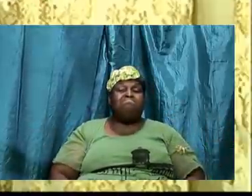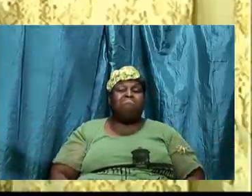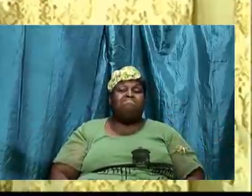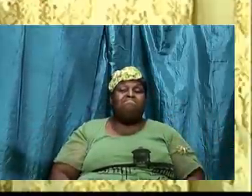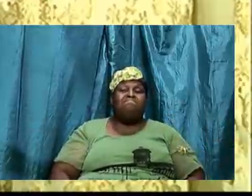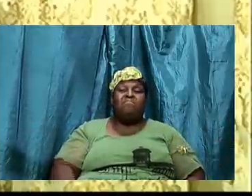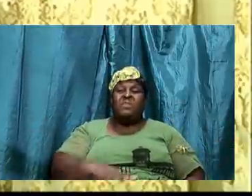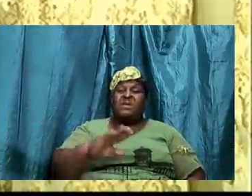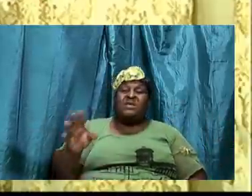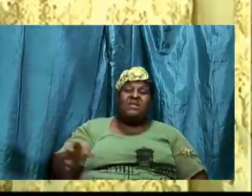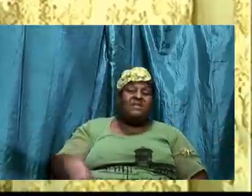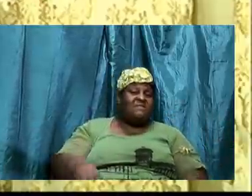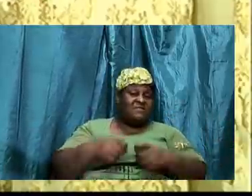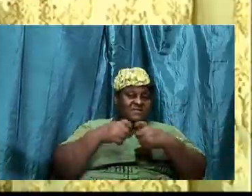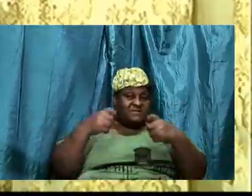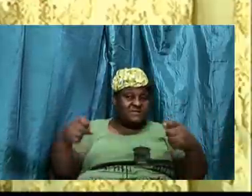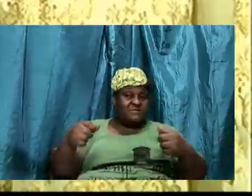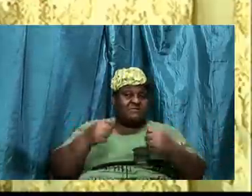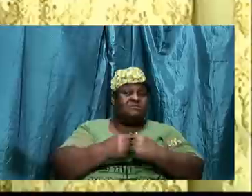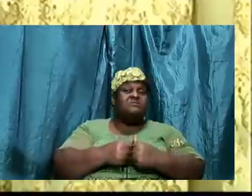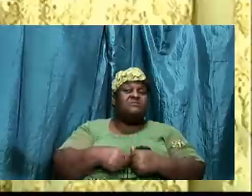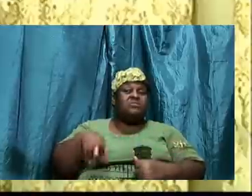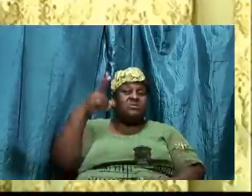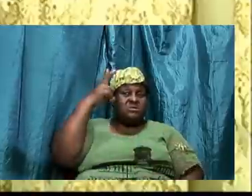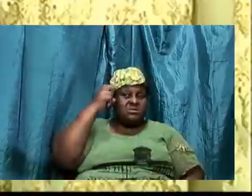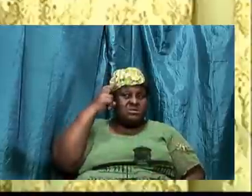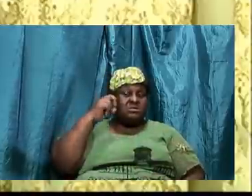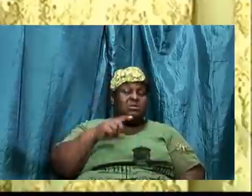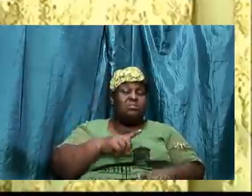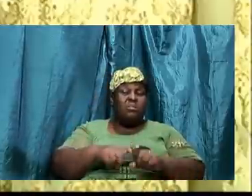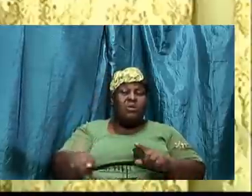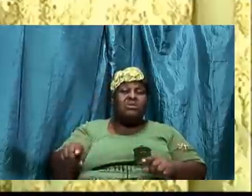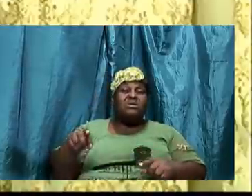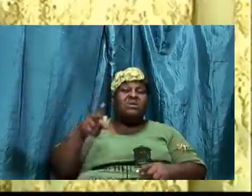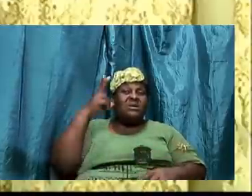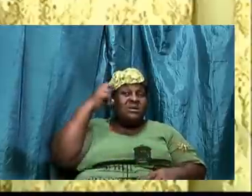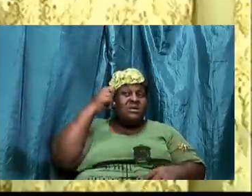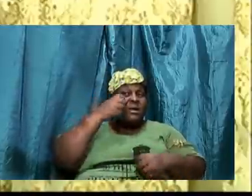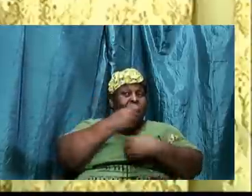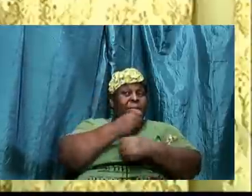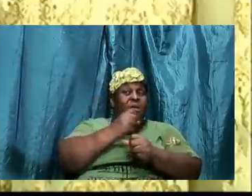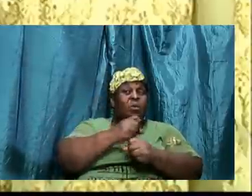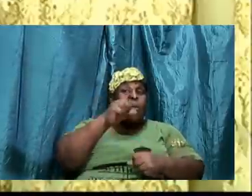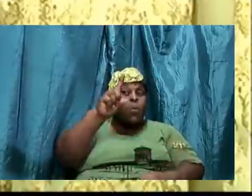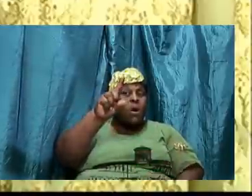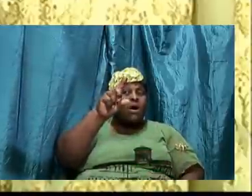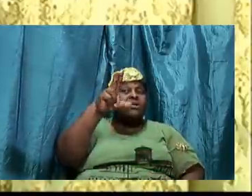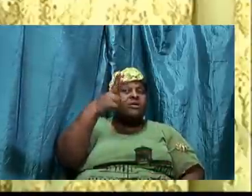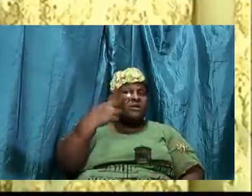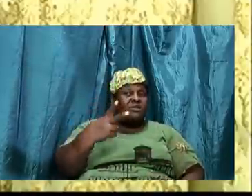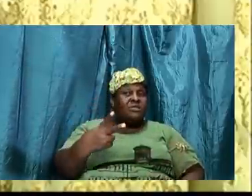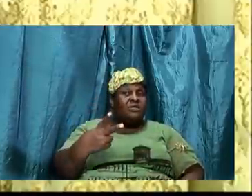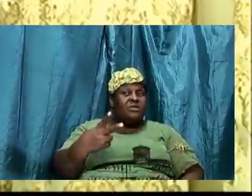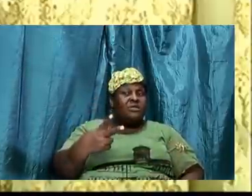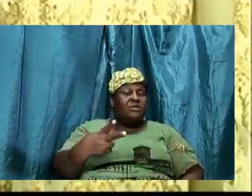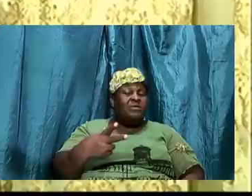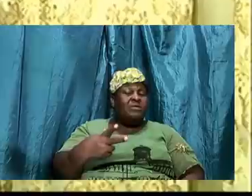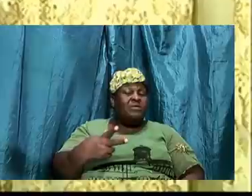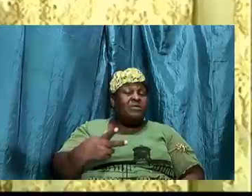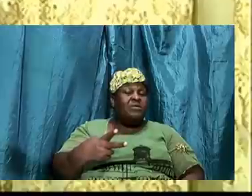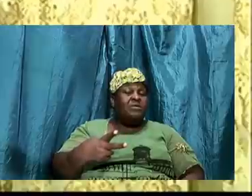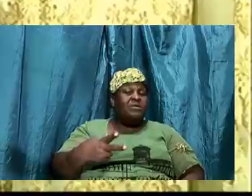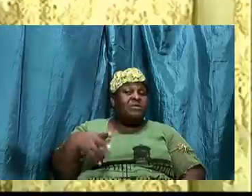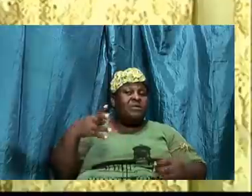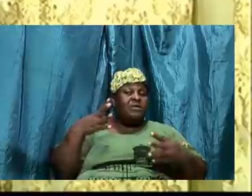did not fall with him. But he caused one third of the host of heaven to fall with